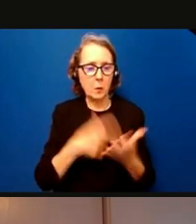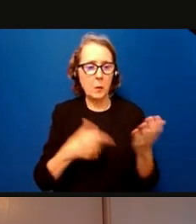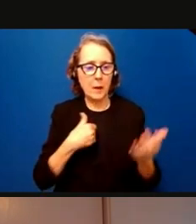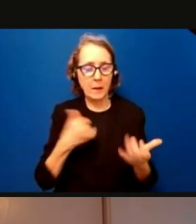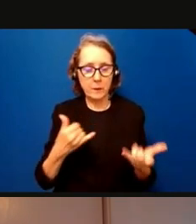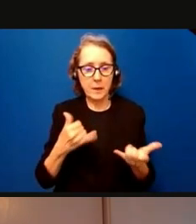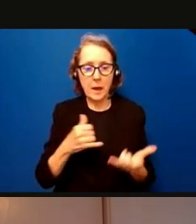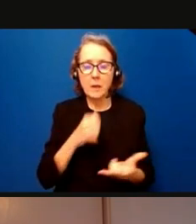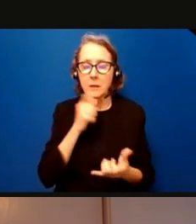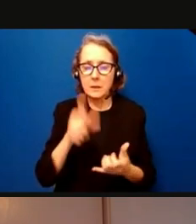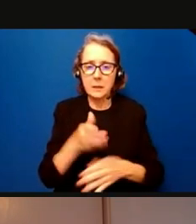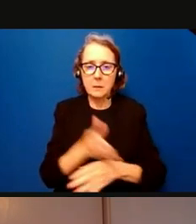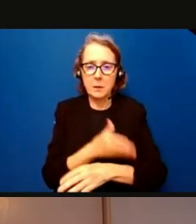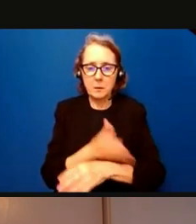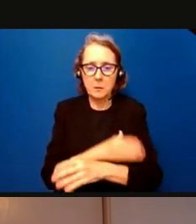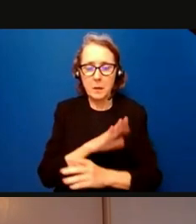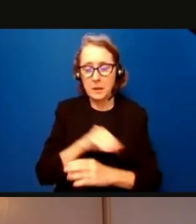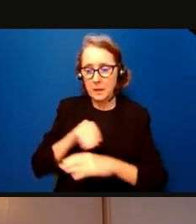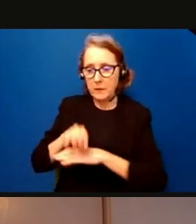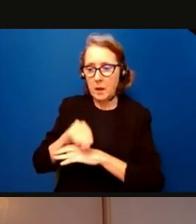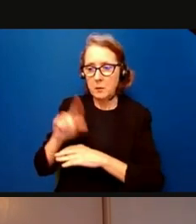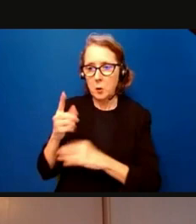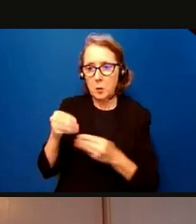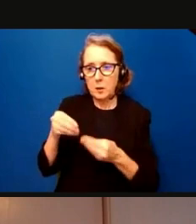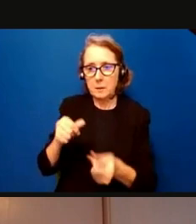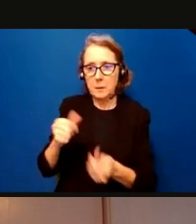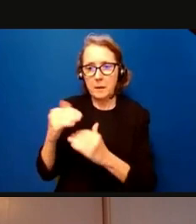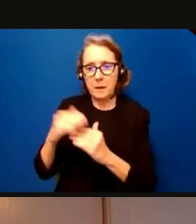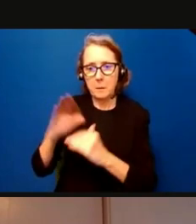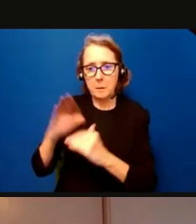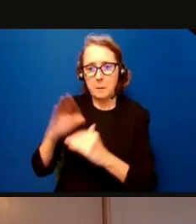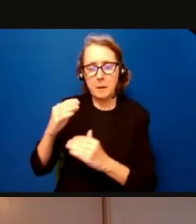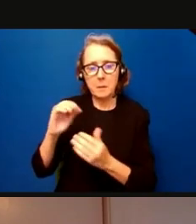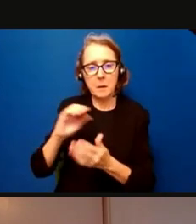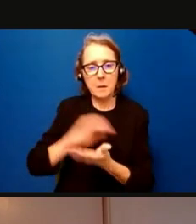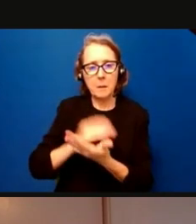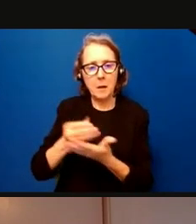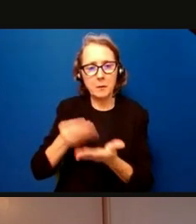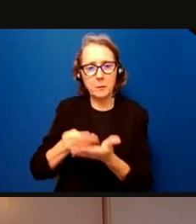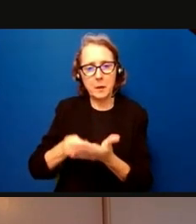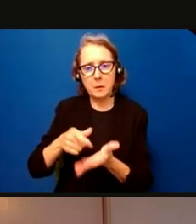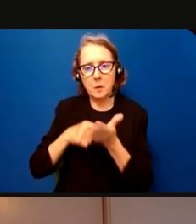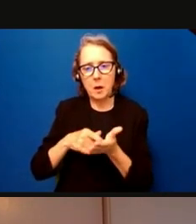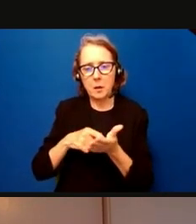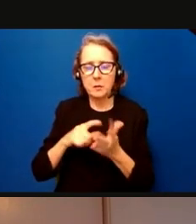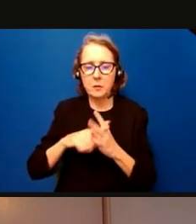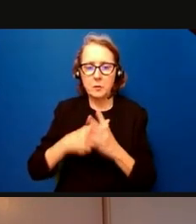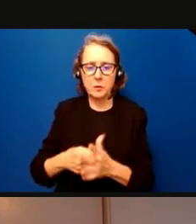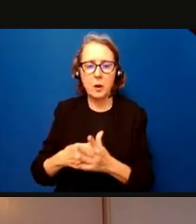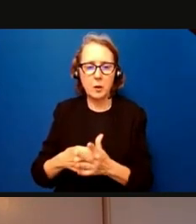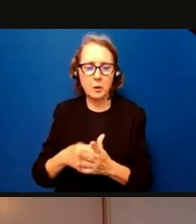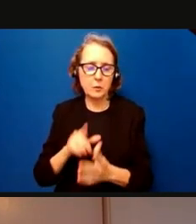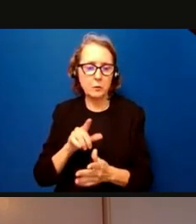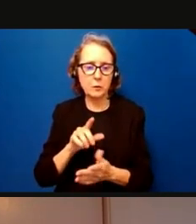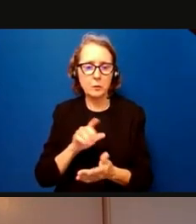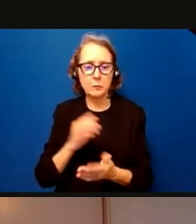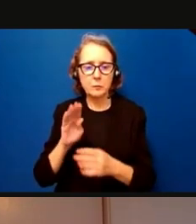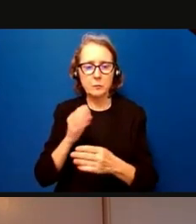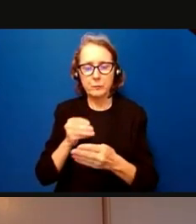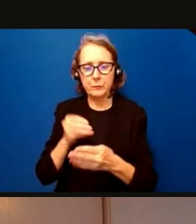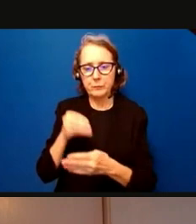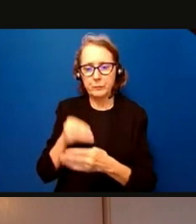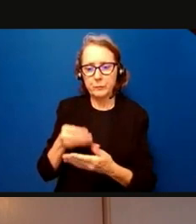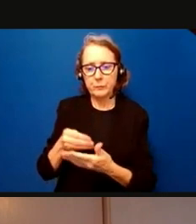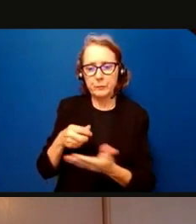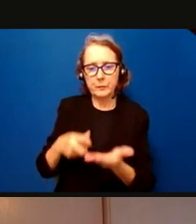His advice was to only spend the minimum amount of money needed to get commercial air service started and show proof of concept. Once the demand has been